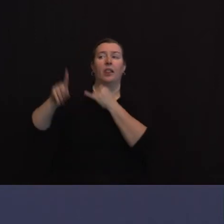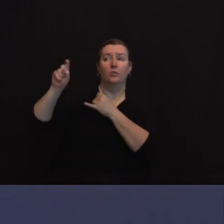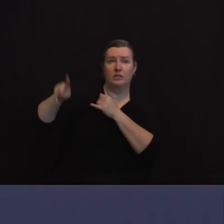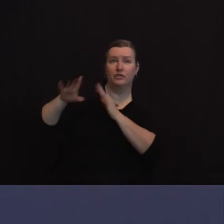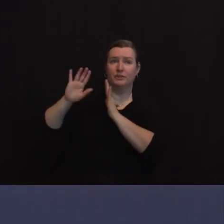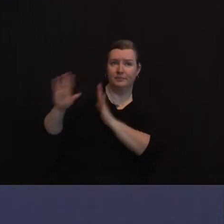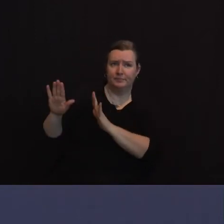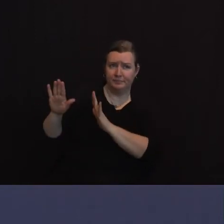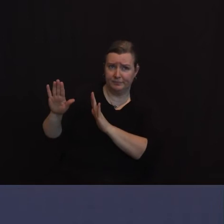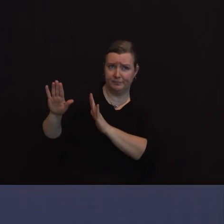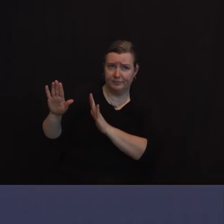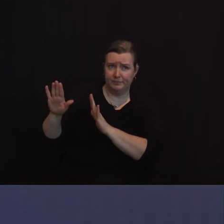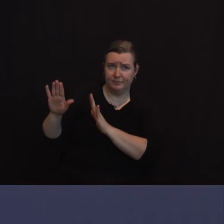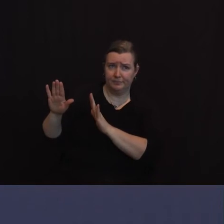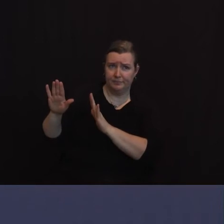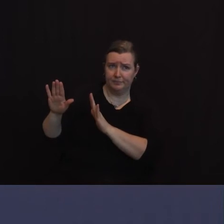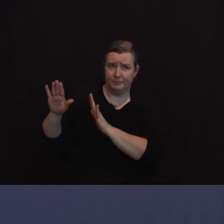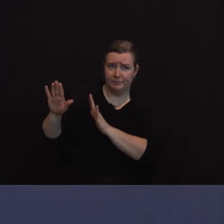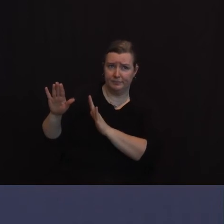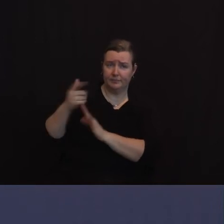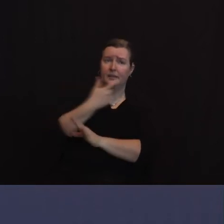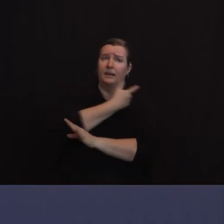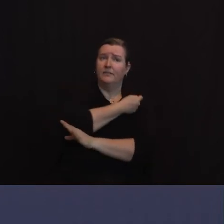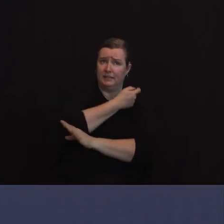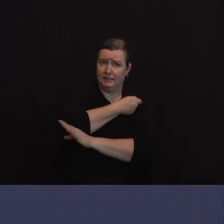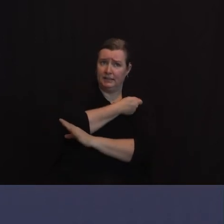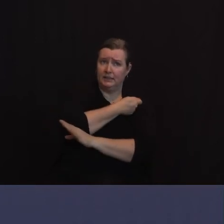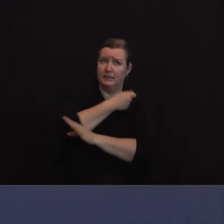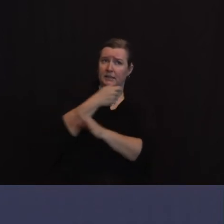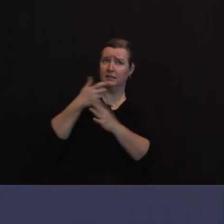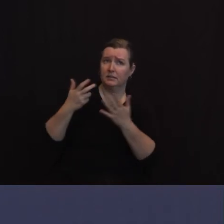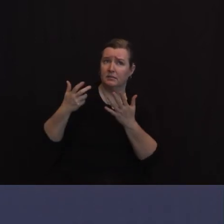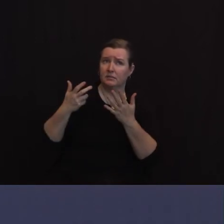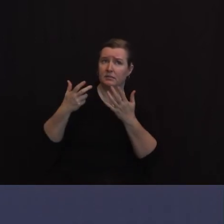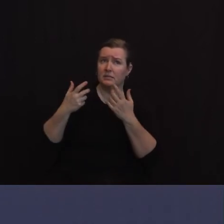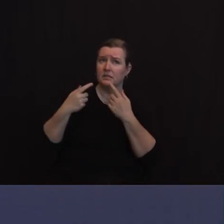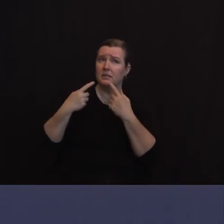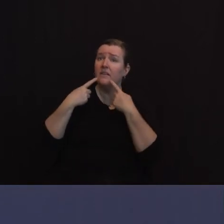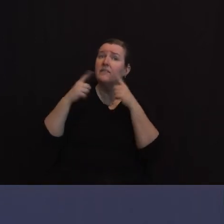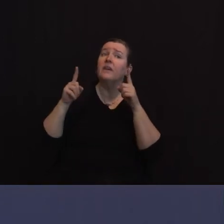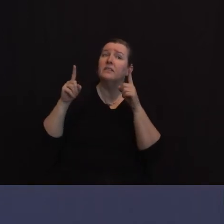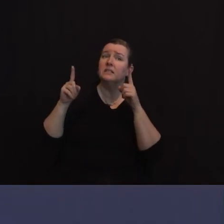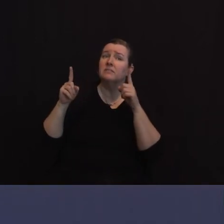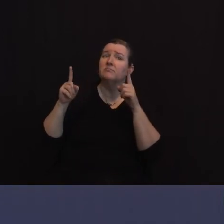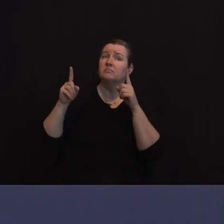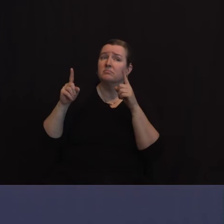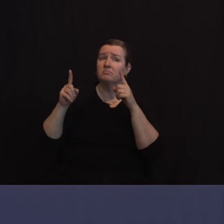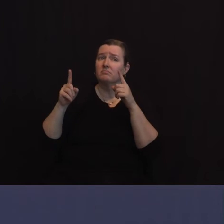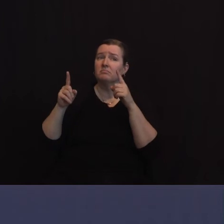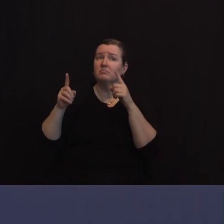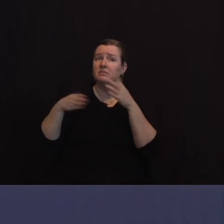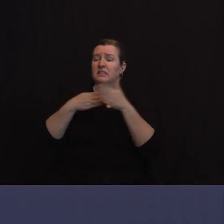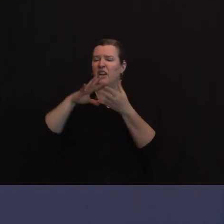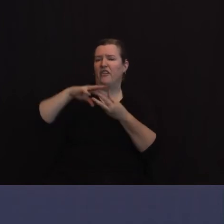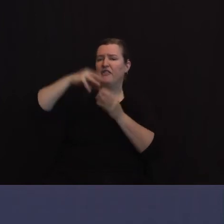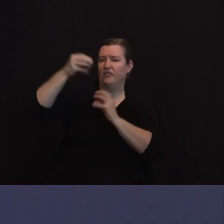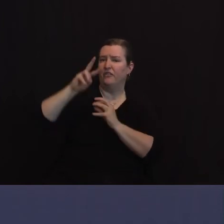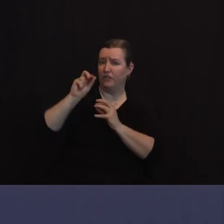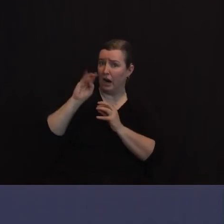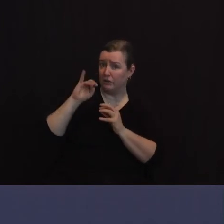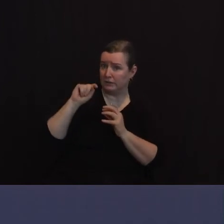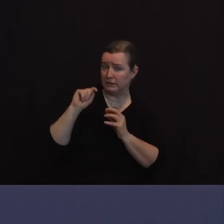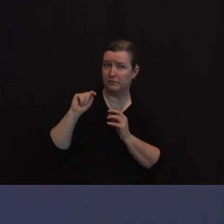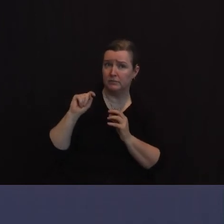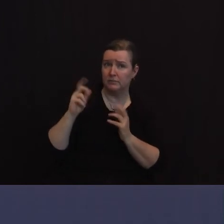are effective against the variants. Will these studies give you more confidence about opening things up more quickly